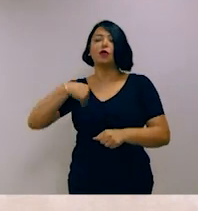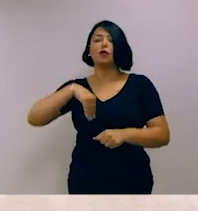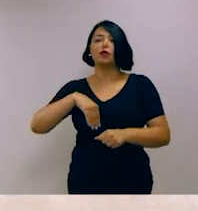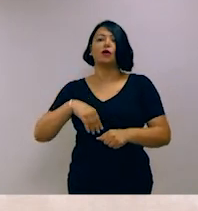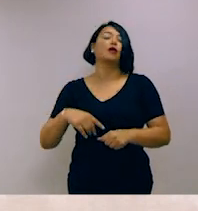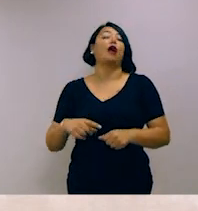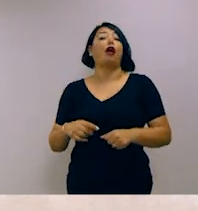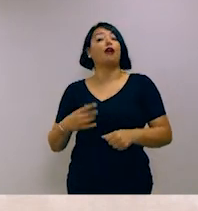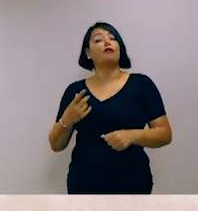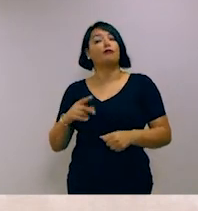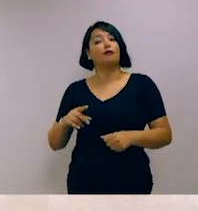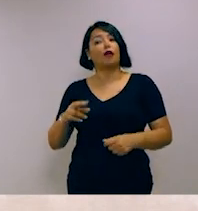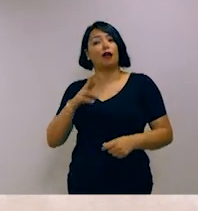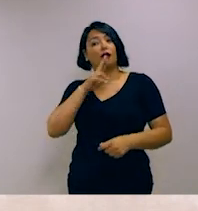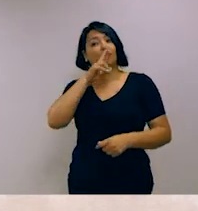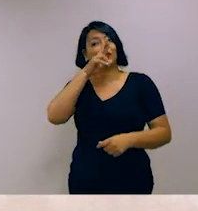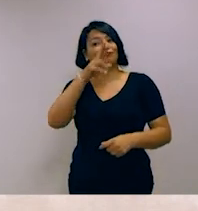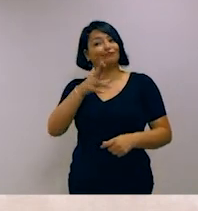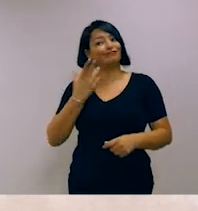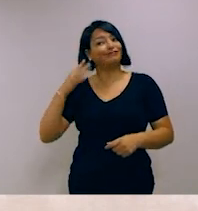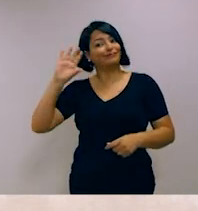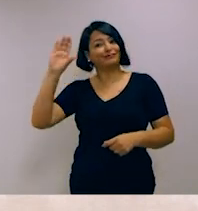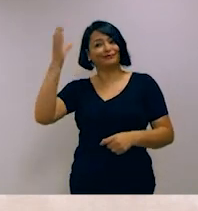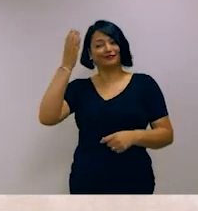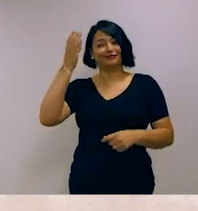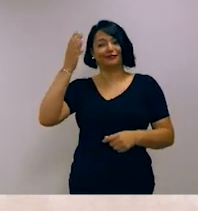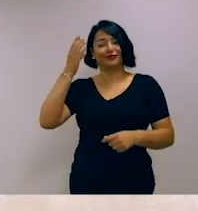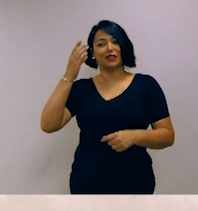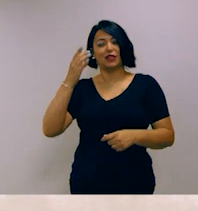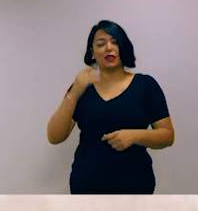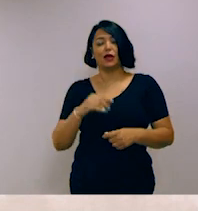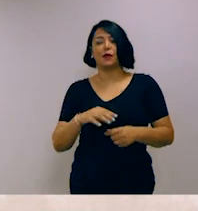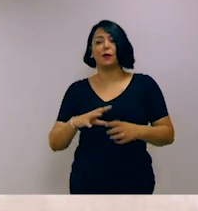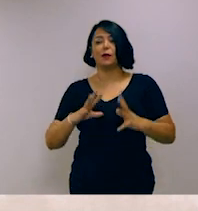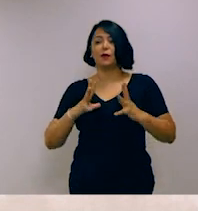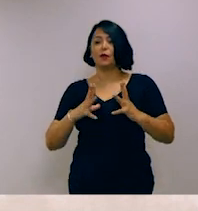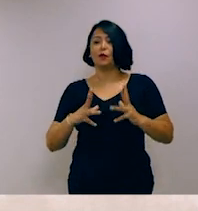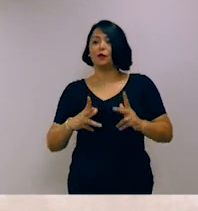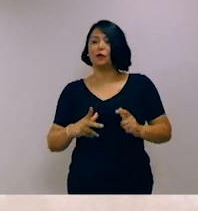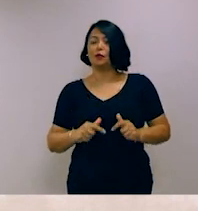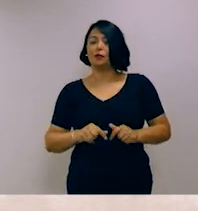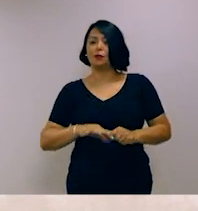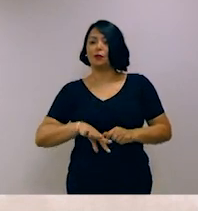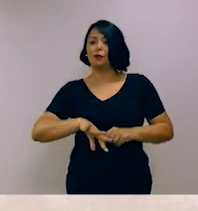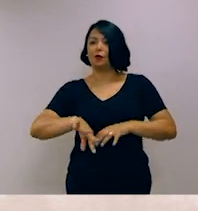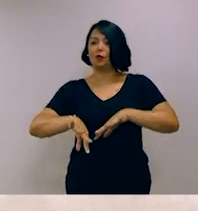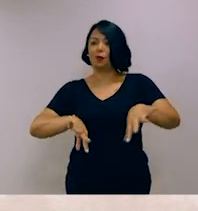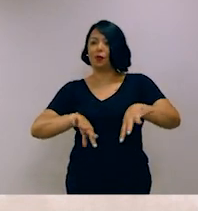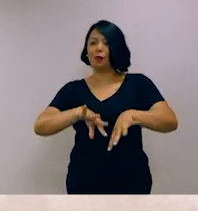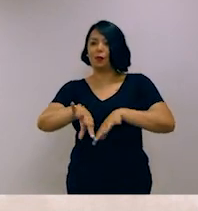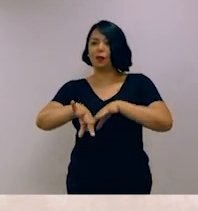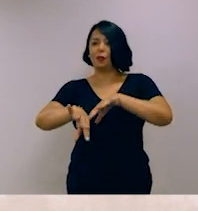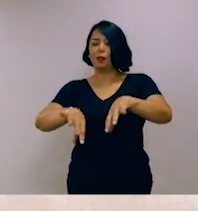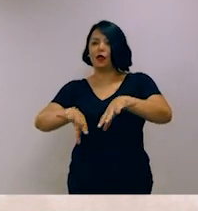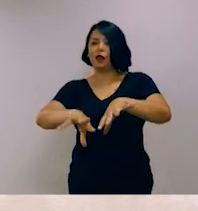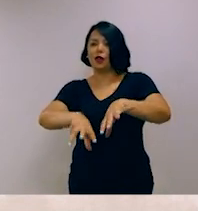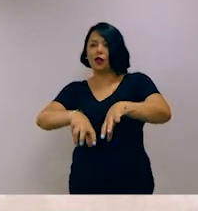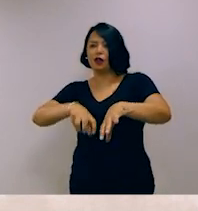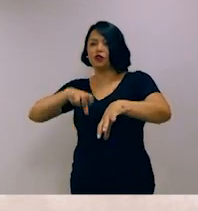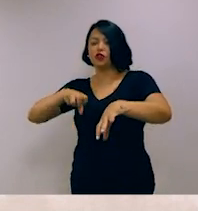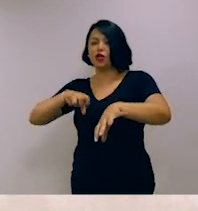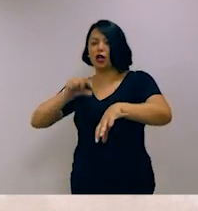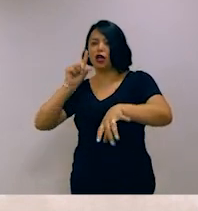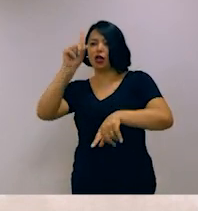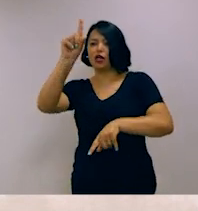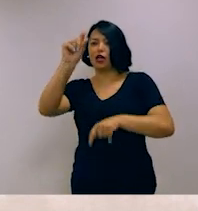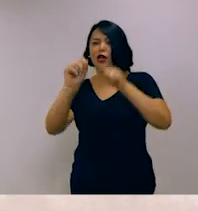we're going to have the nucleus of our solution, which is mining these data. And what is that? That is, we